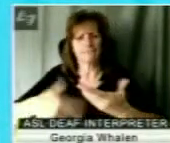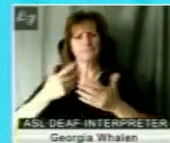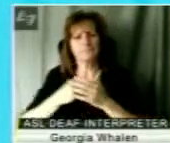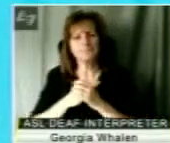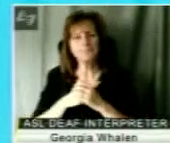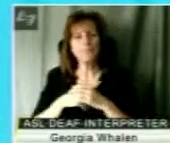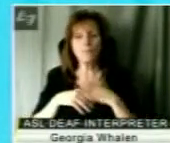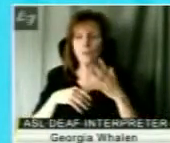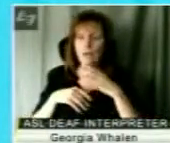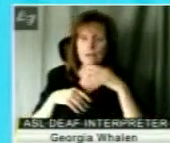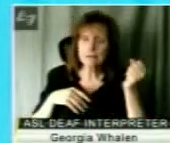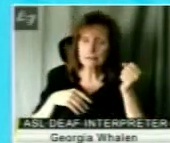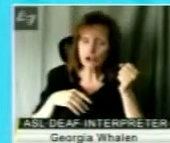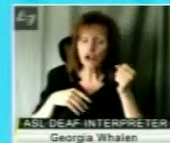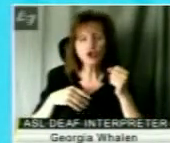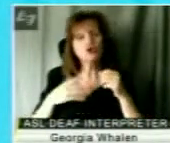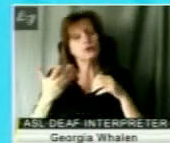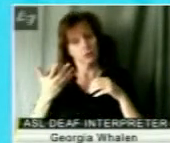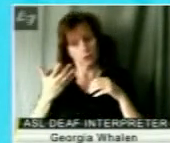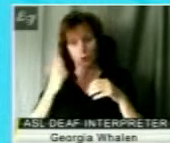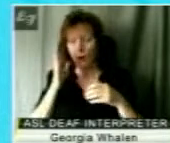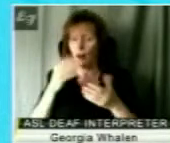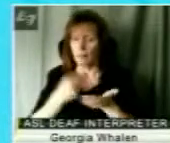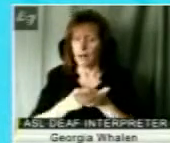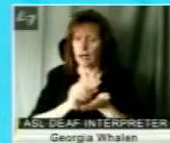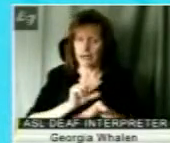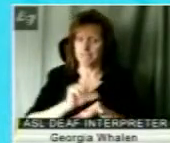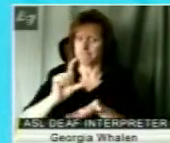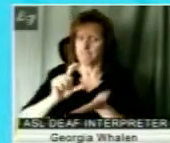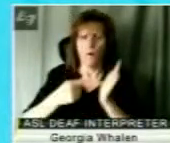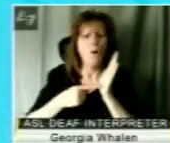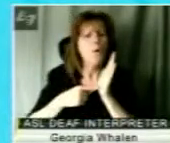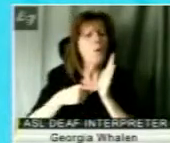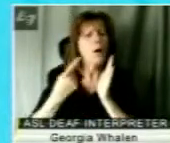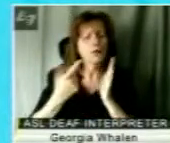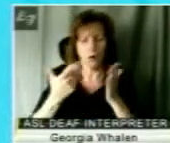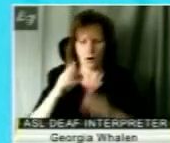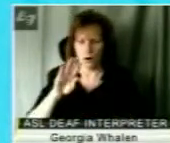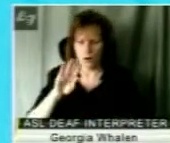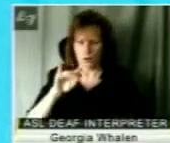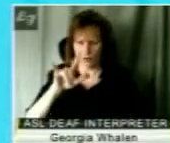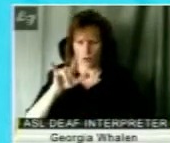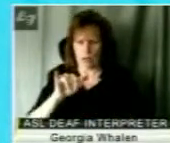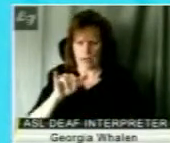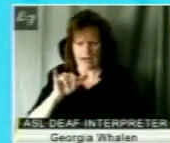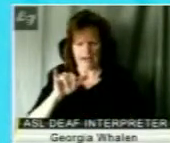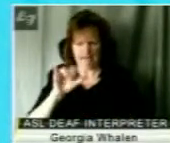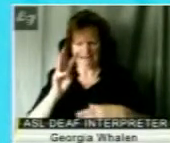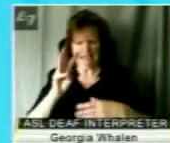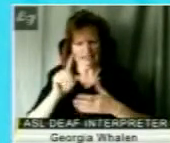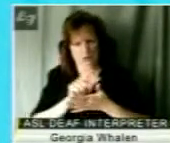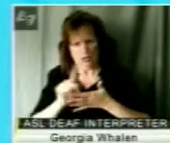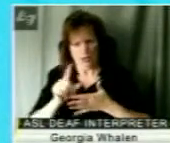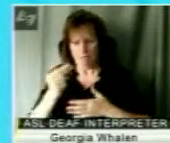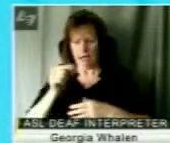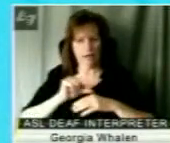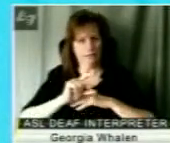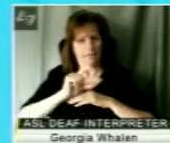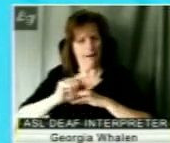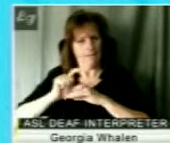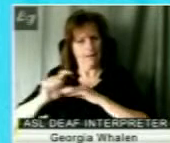The one-time benefit top-up for seniors payment will begin to be issued the week of July the 6th. Among these impacted the most